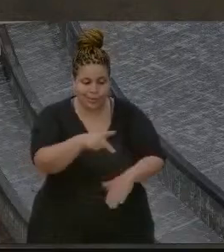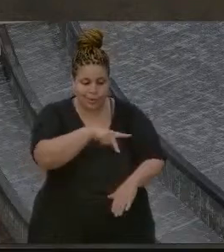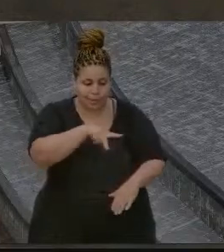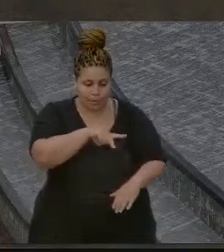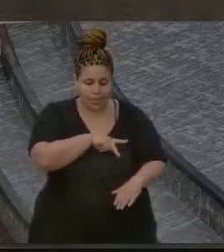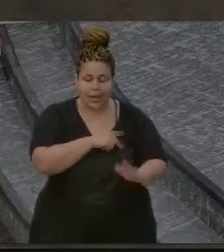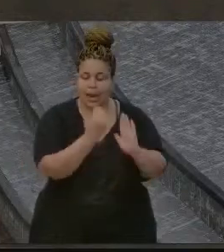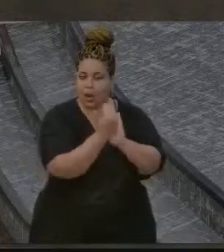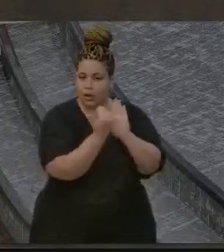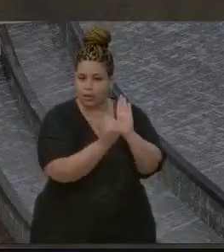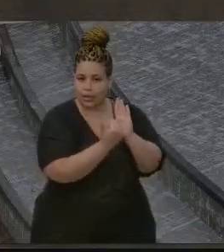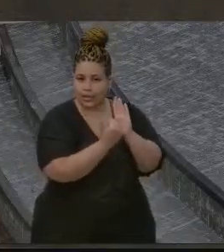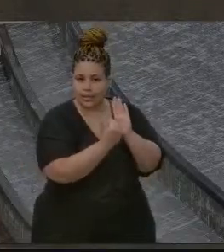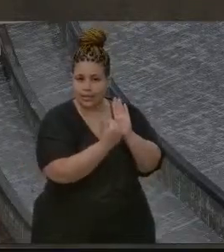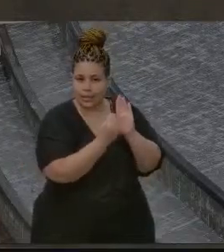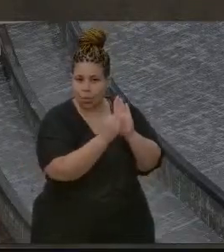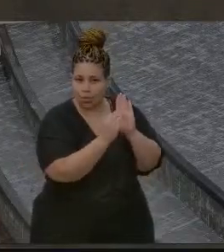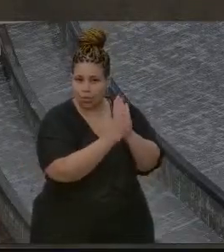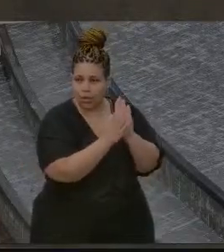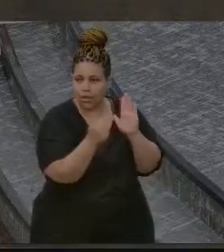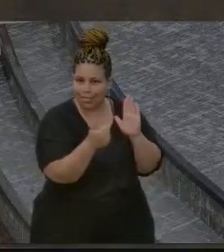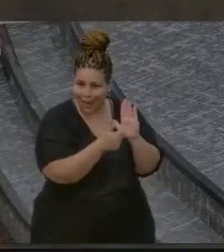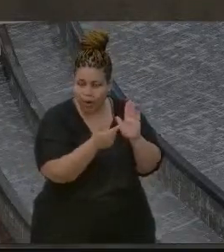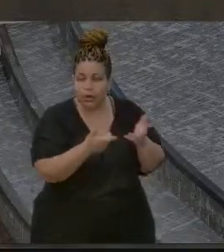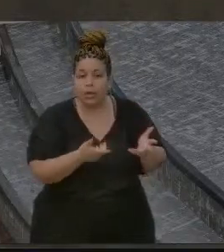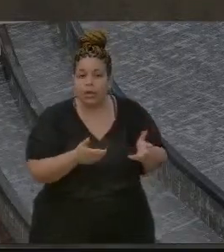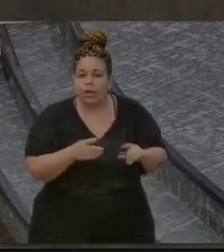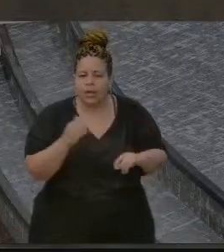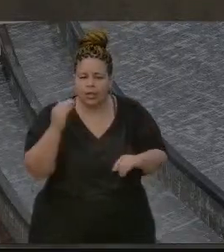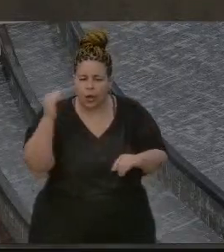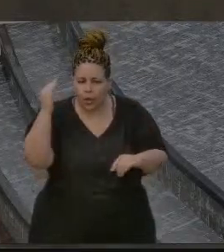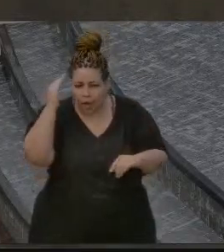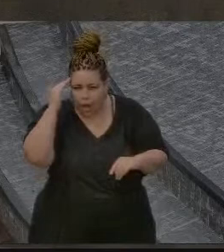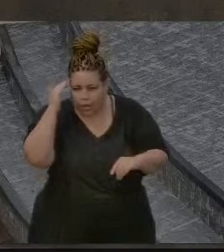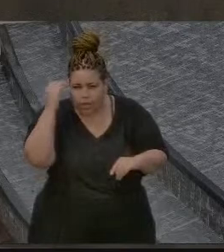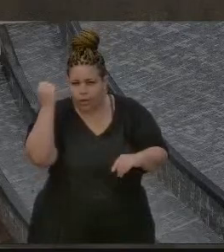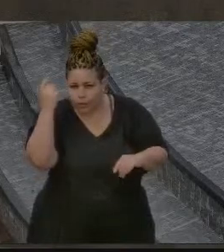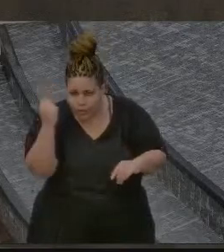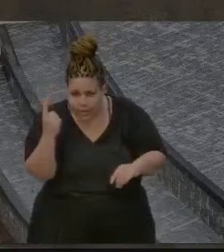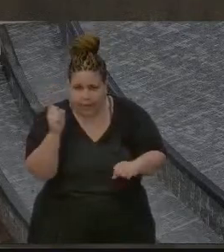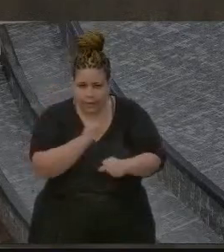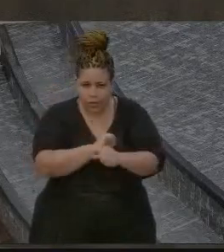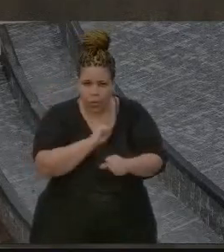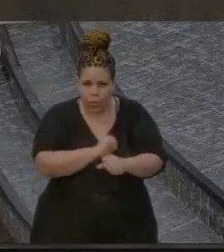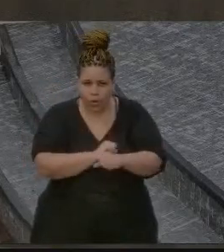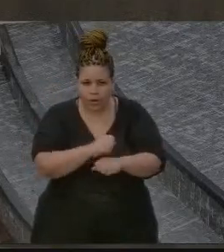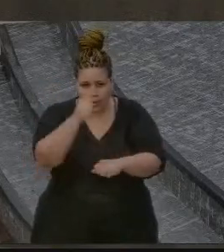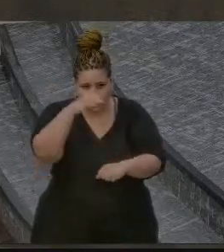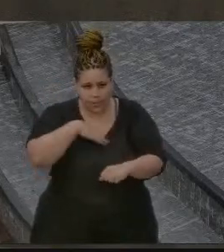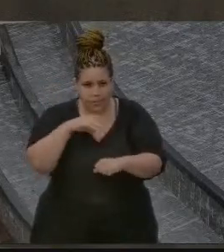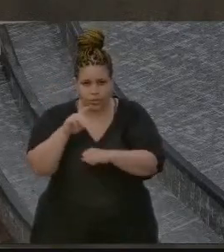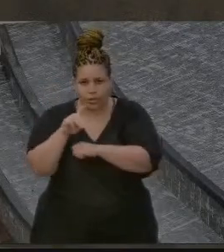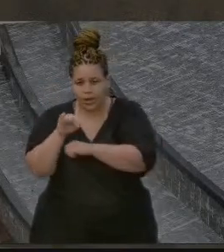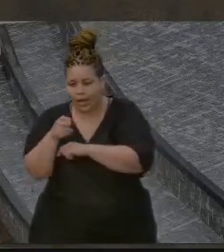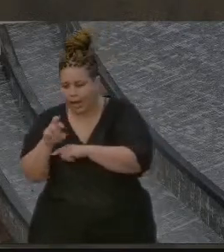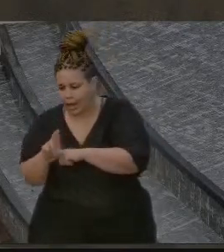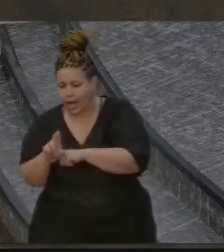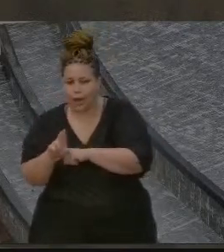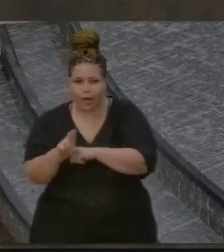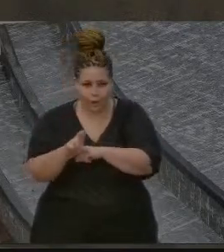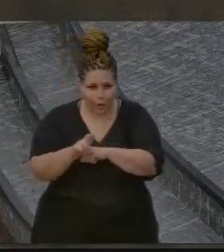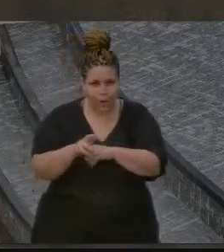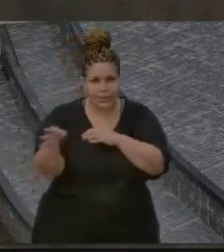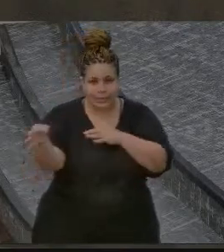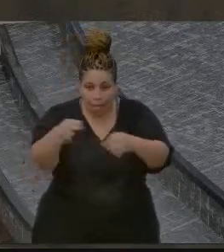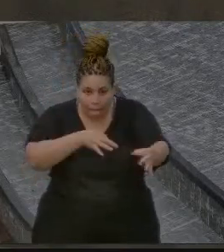really acknowledging that change in work. But we are very open, and Mr. Dyer has given me a very thorough plan that